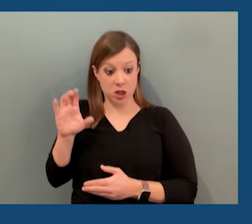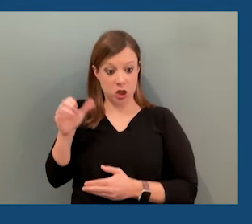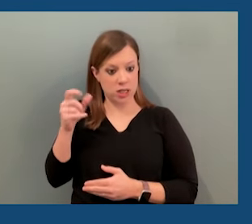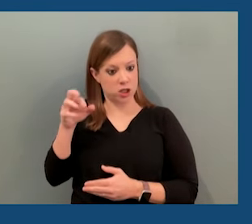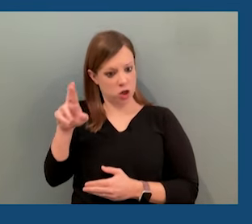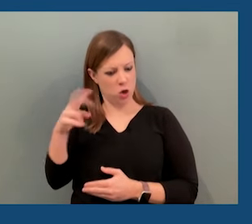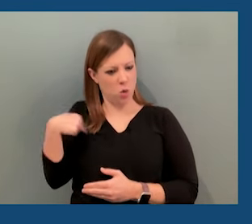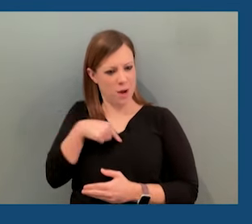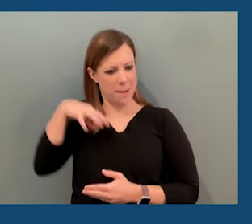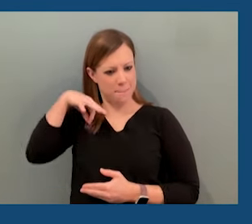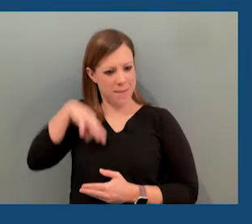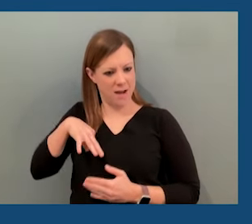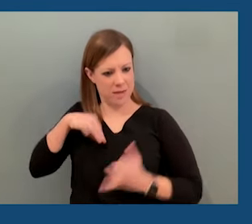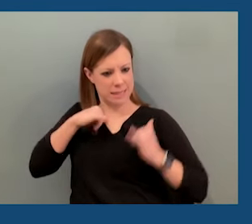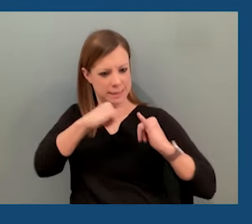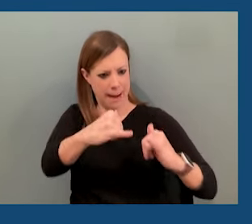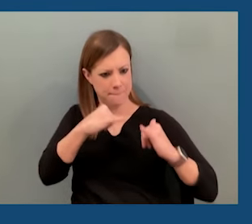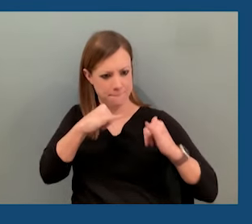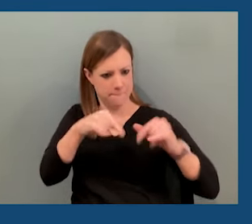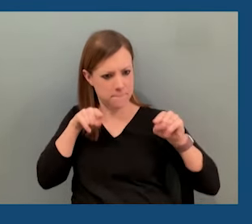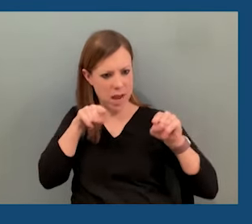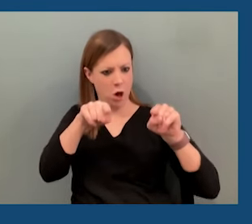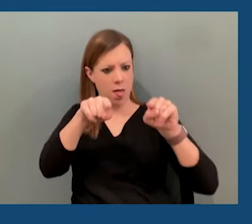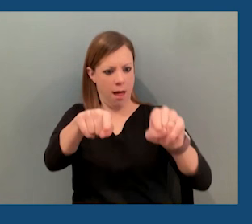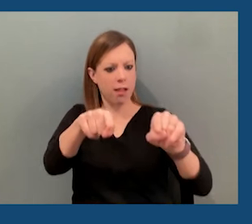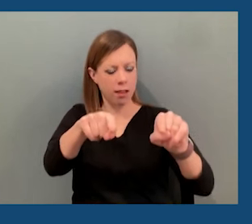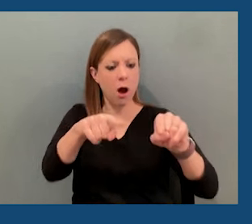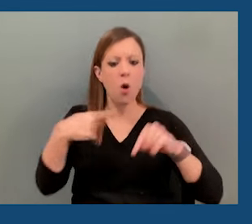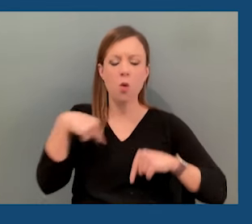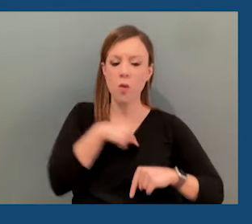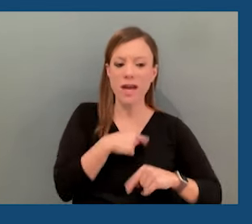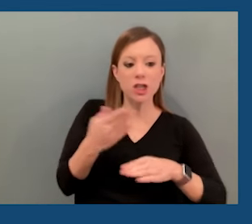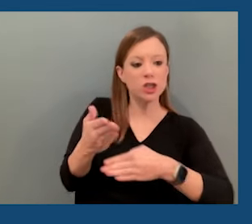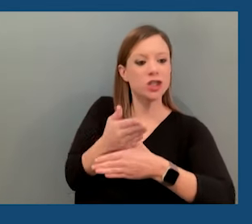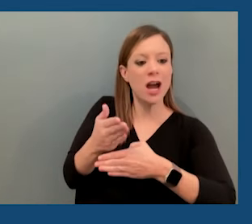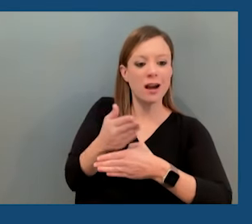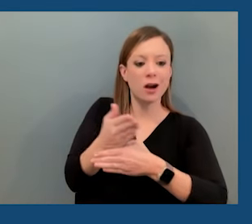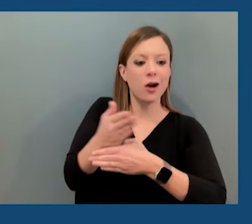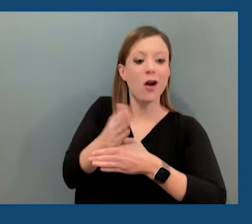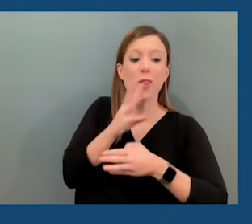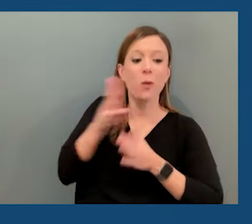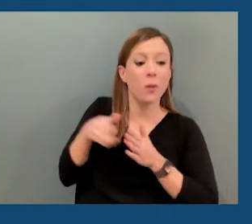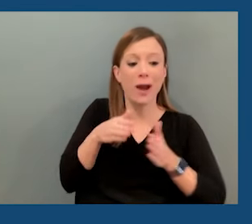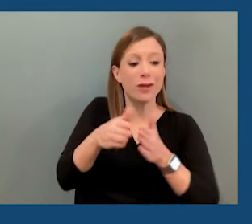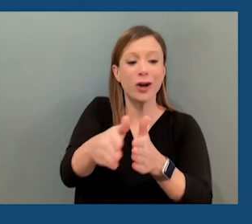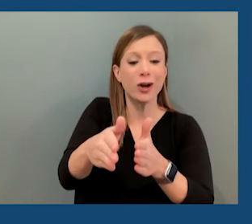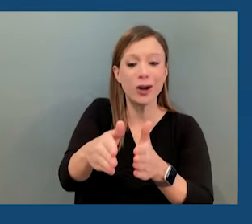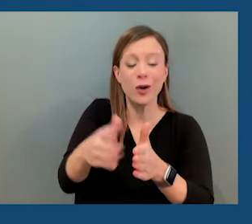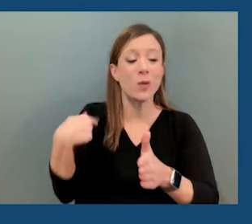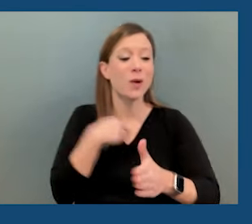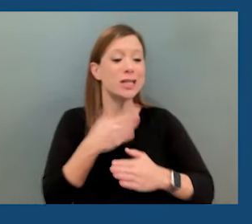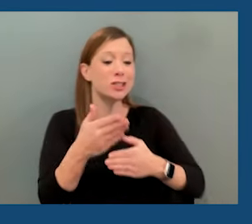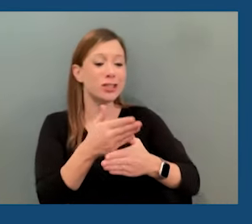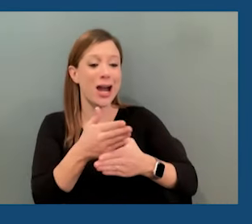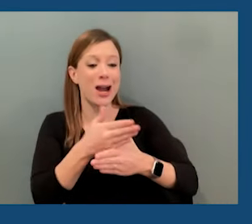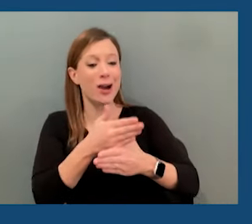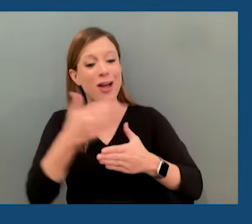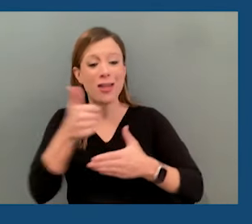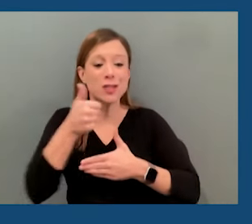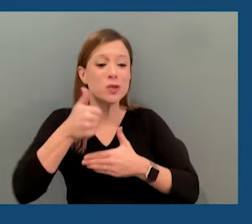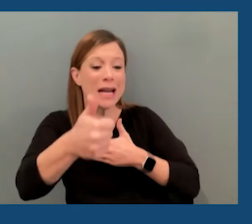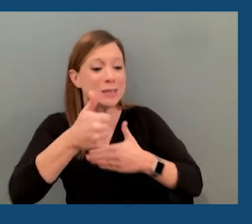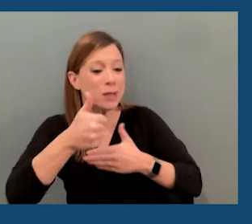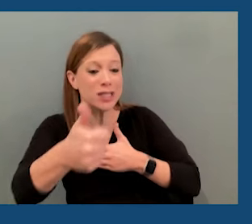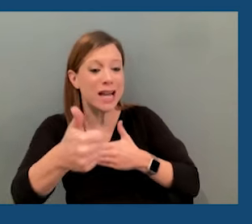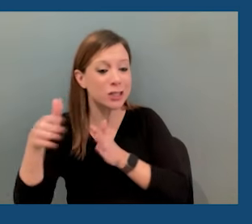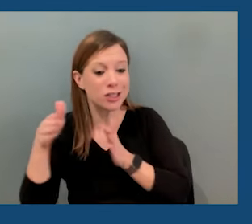are all part of a similar region. We share the beautiful river together. We share transportation routes together. And in the success of Highland Falls